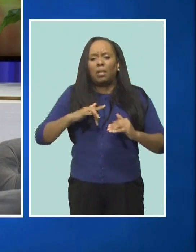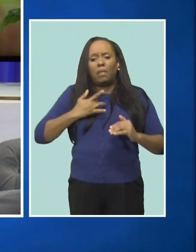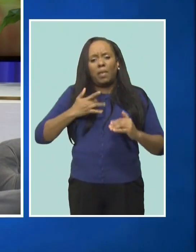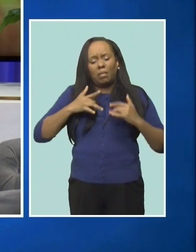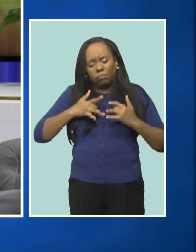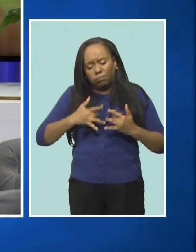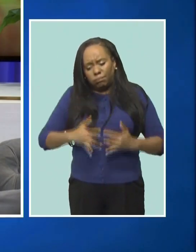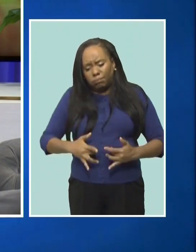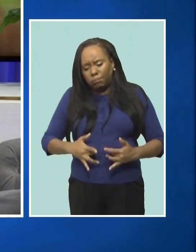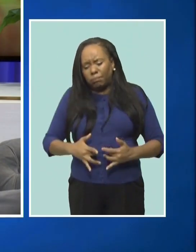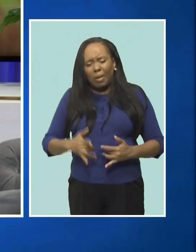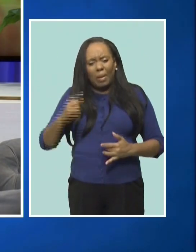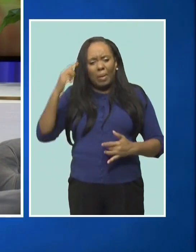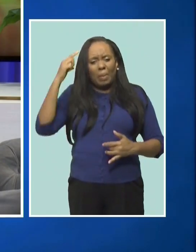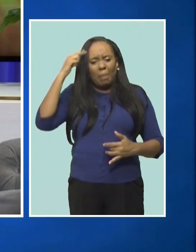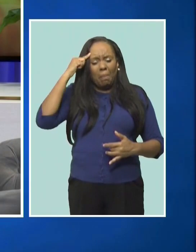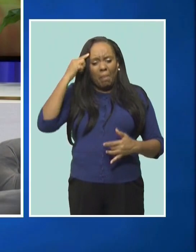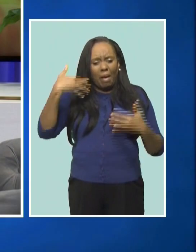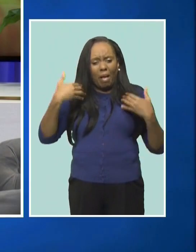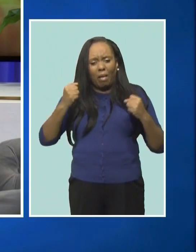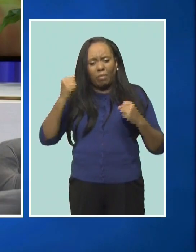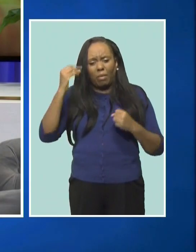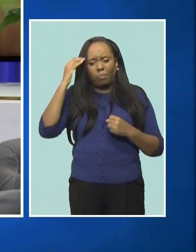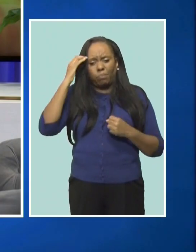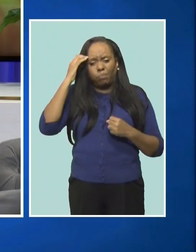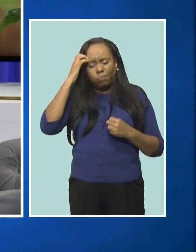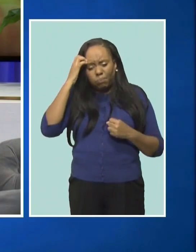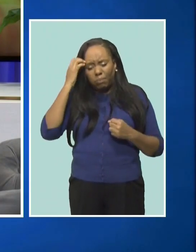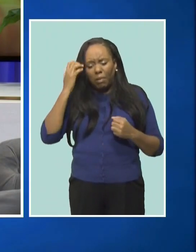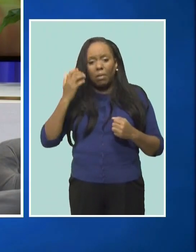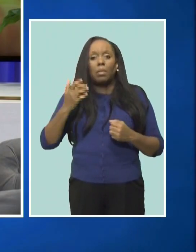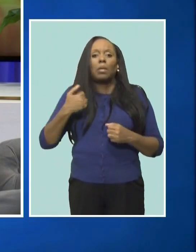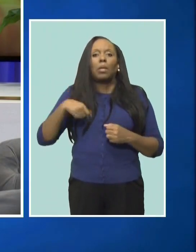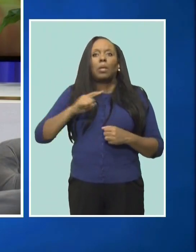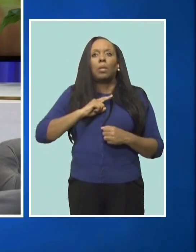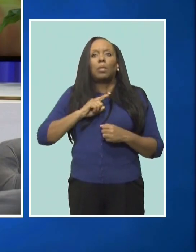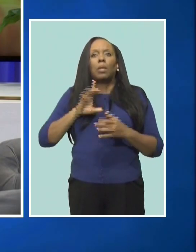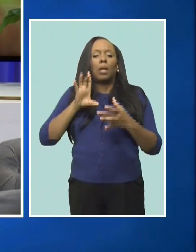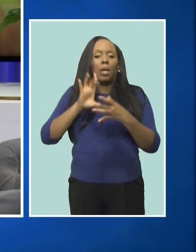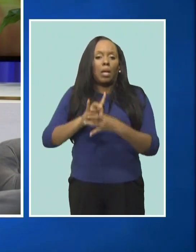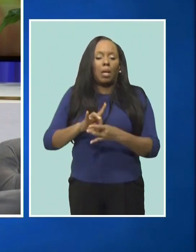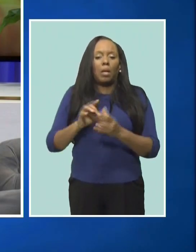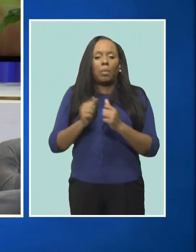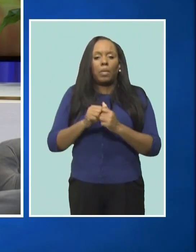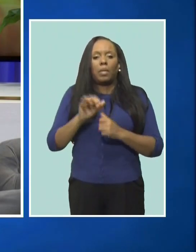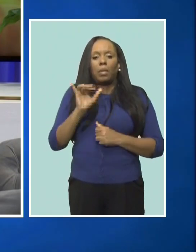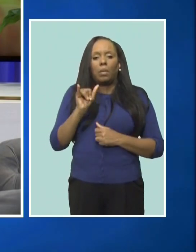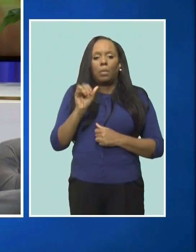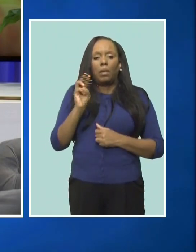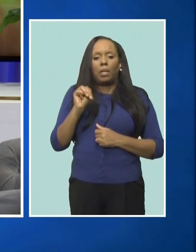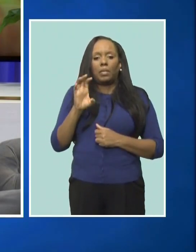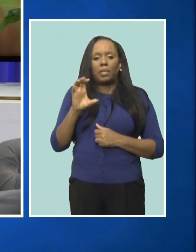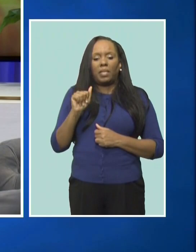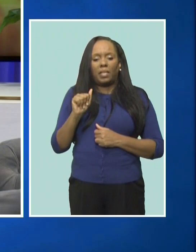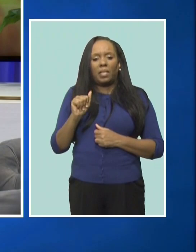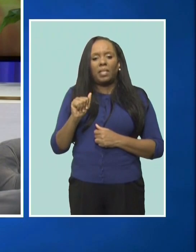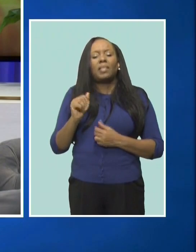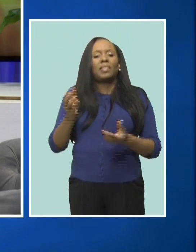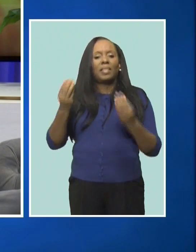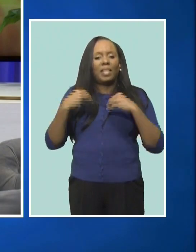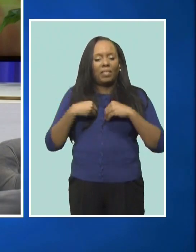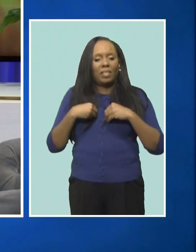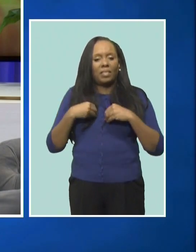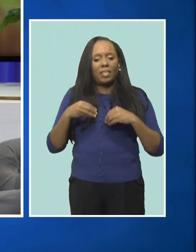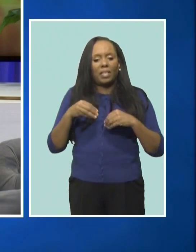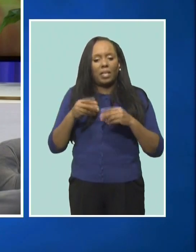necessary to team up with the YMCA. I have to give a big shout out to them for providing us with a space and for partnering